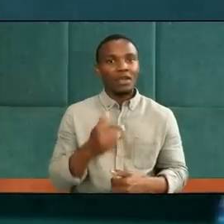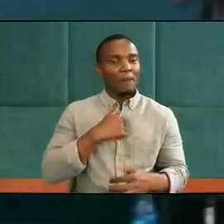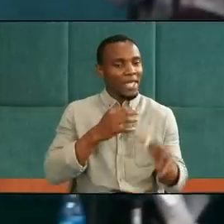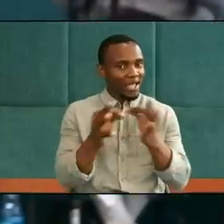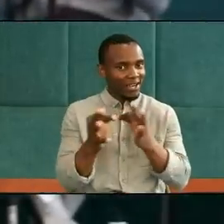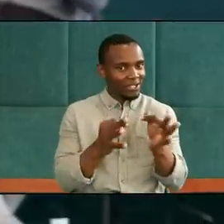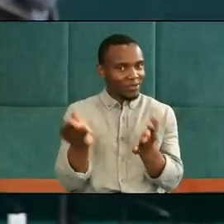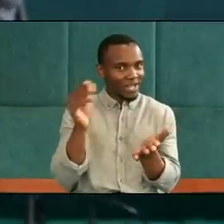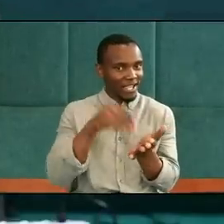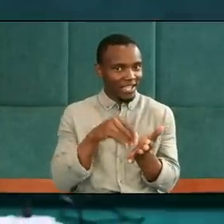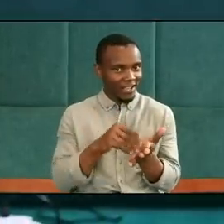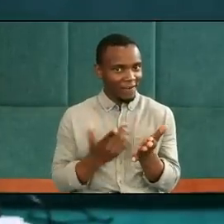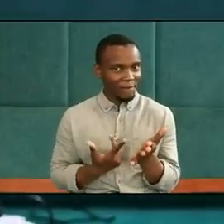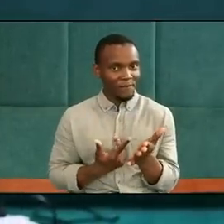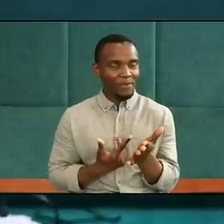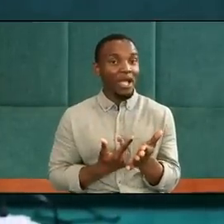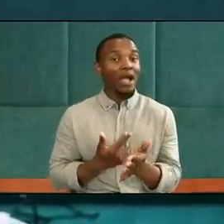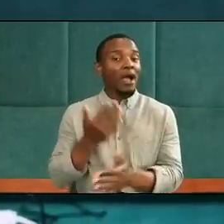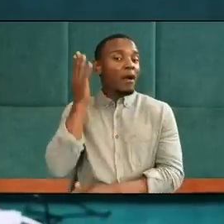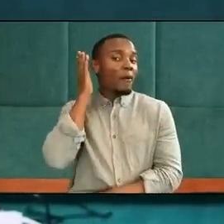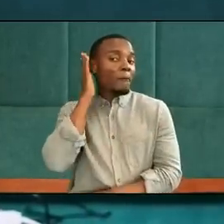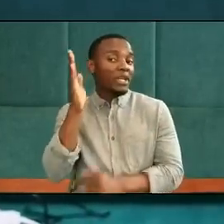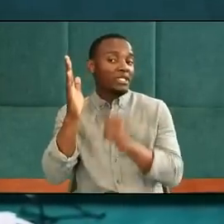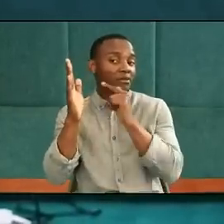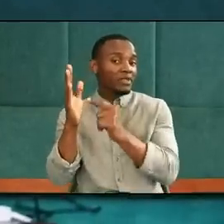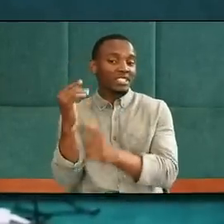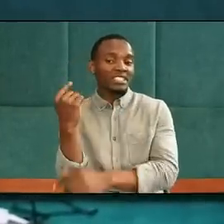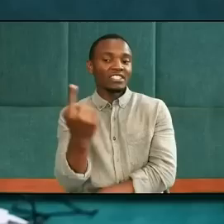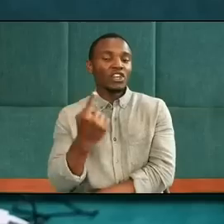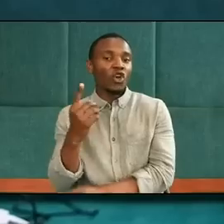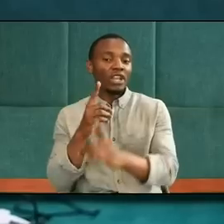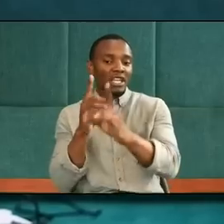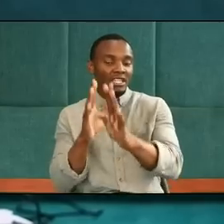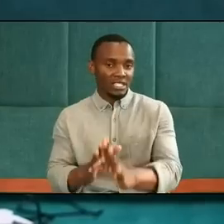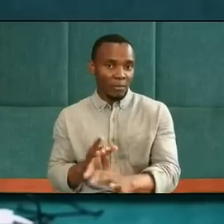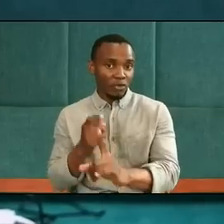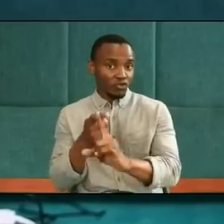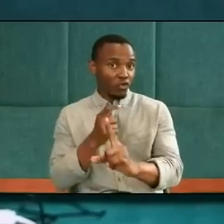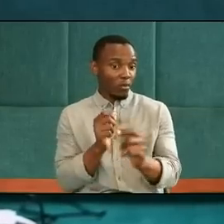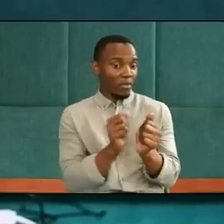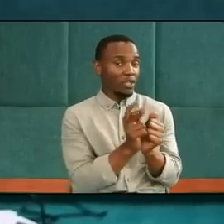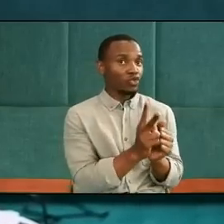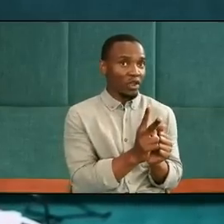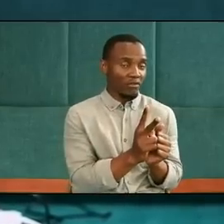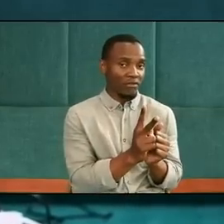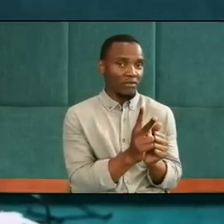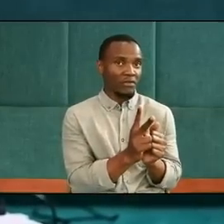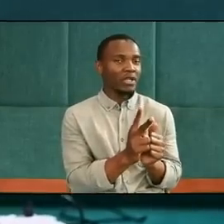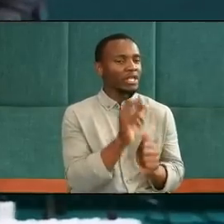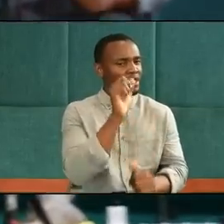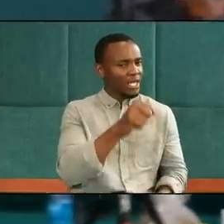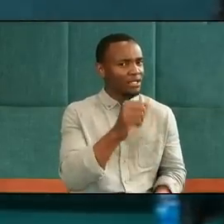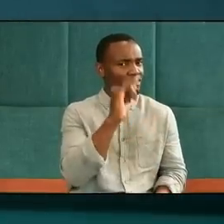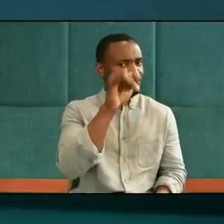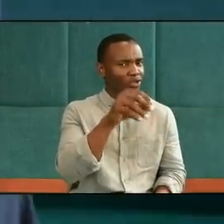Let me say that one more time. Peter is the only disciple among the, as bad as Judas was,